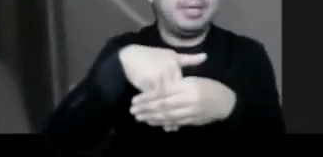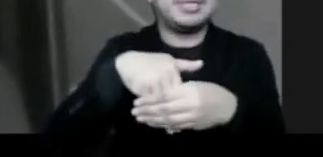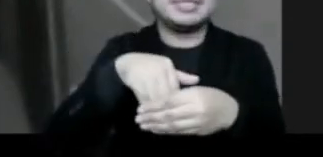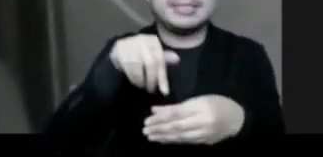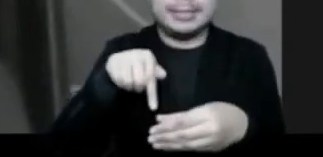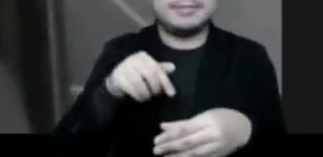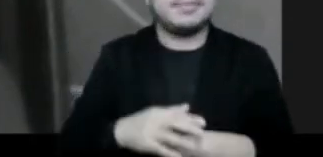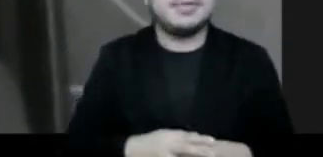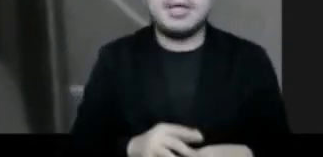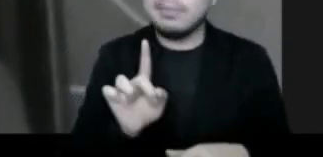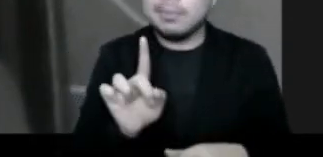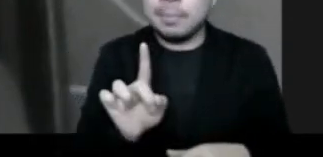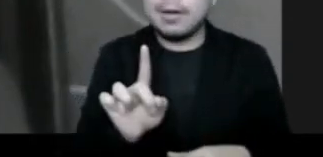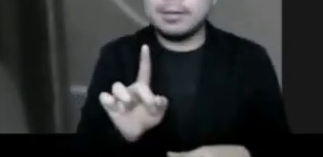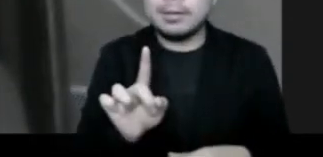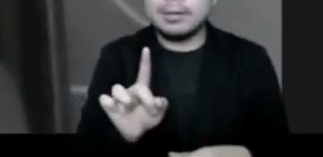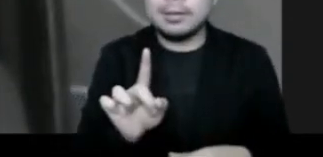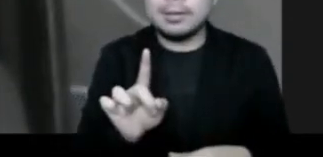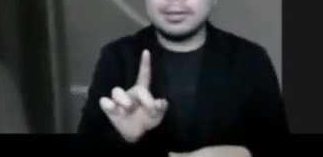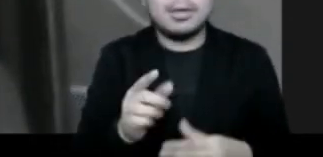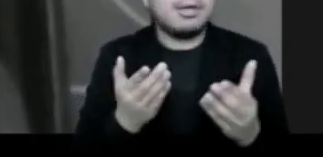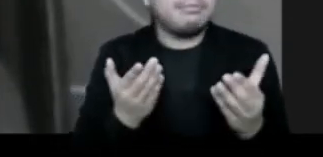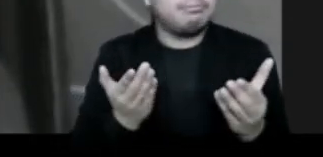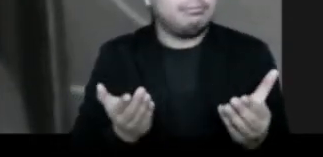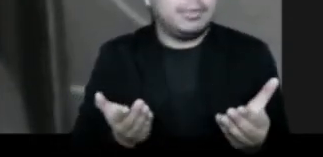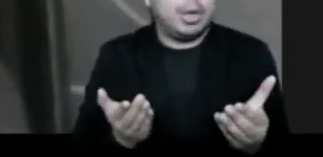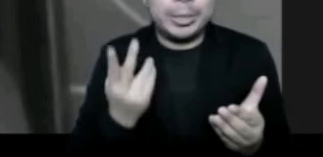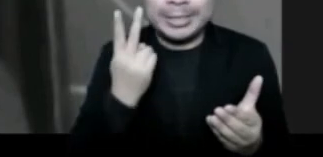However, with our work at district level,